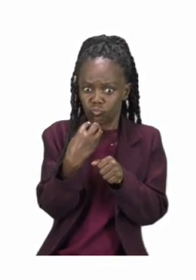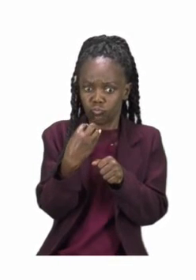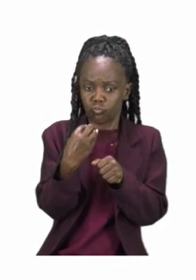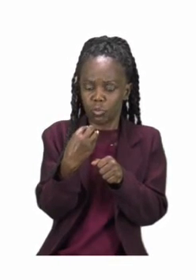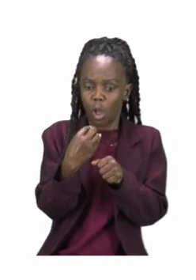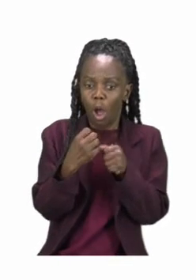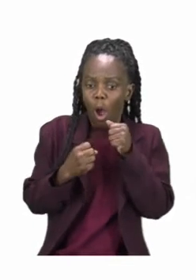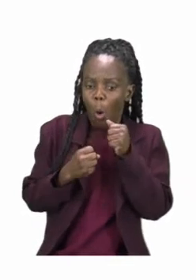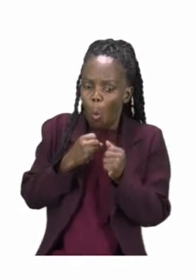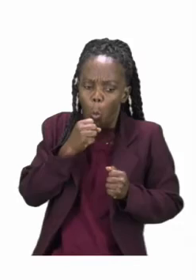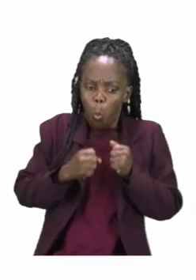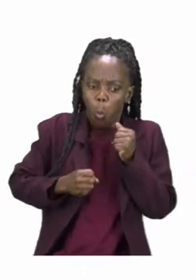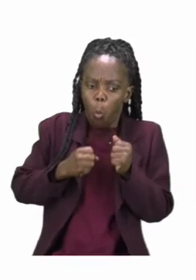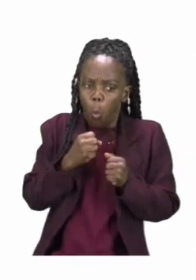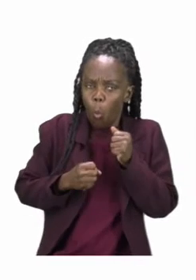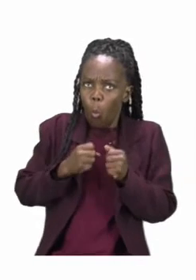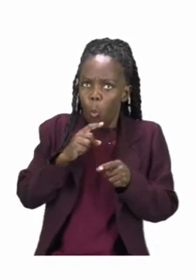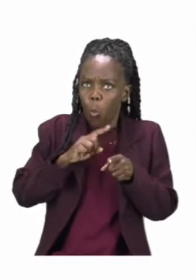Little pig,